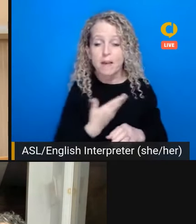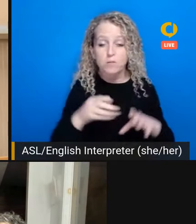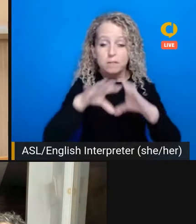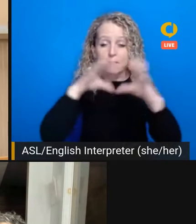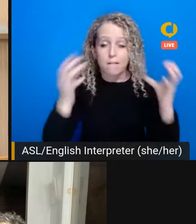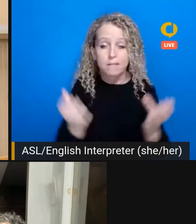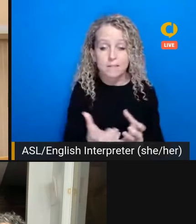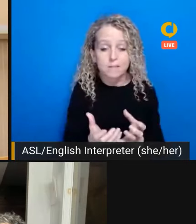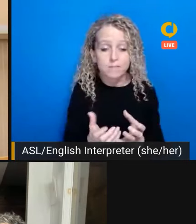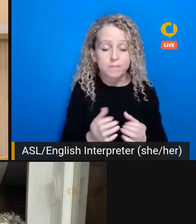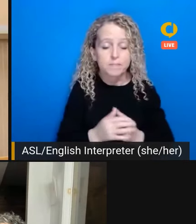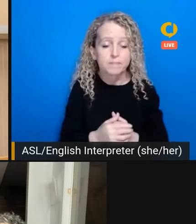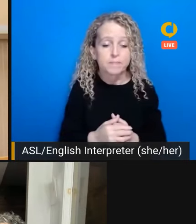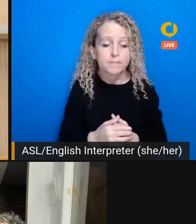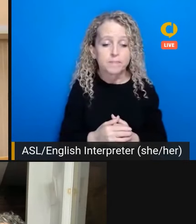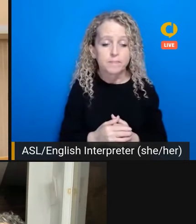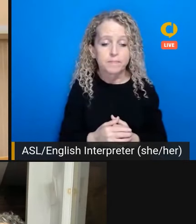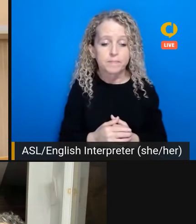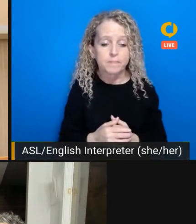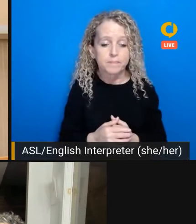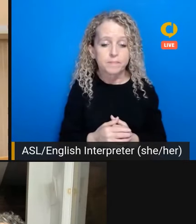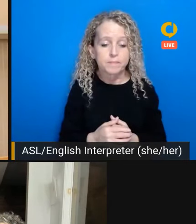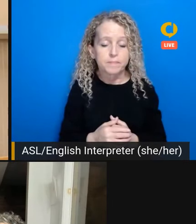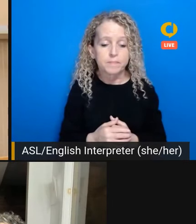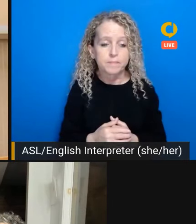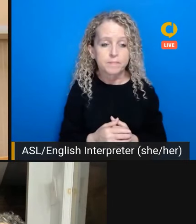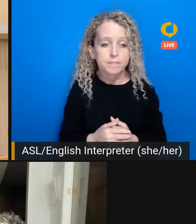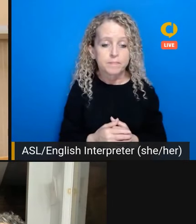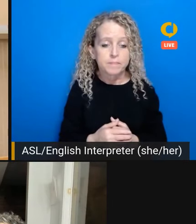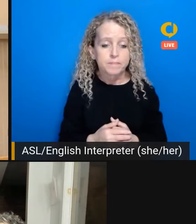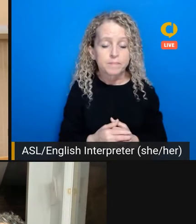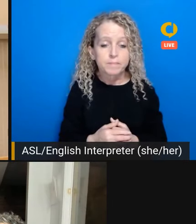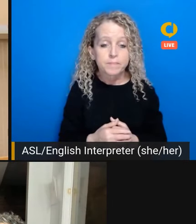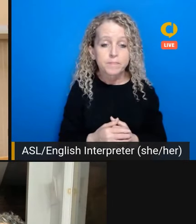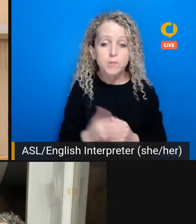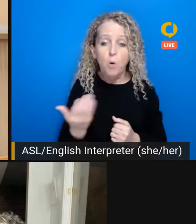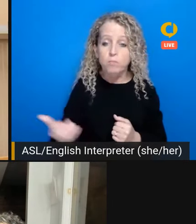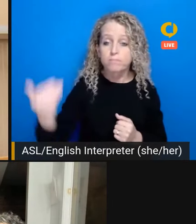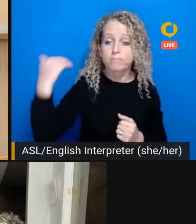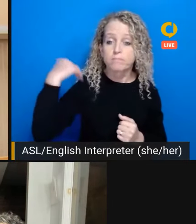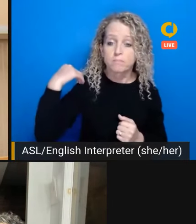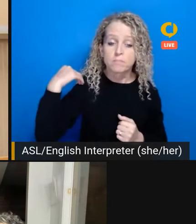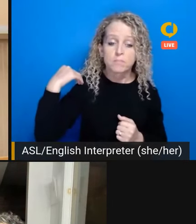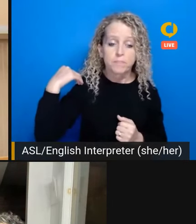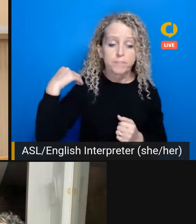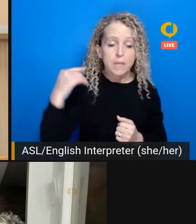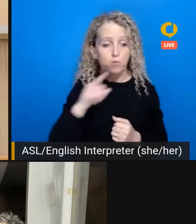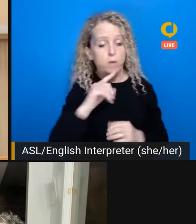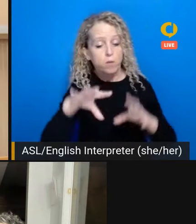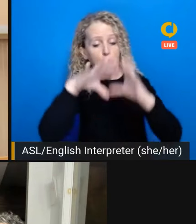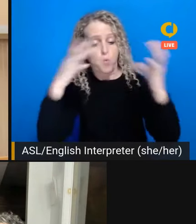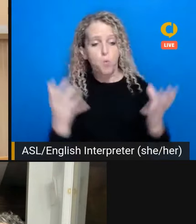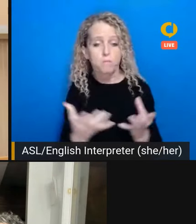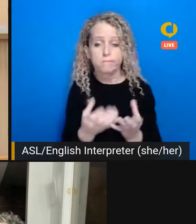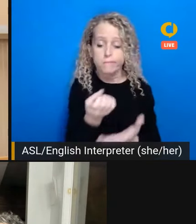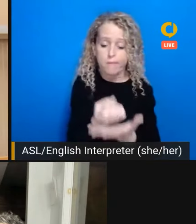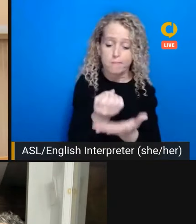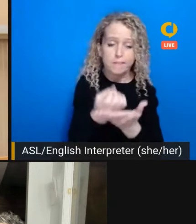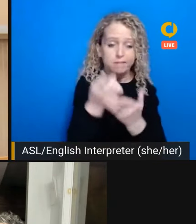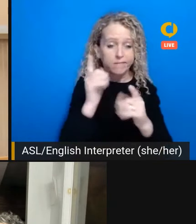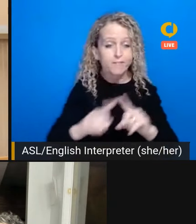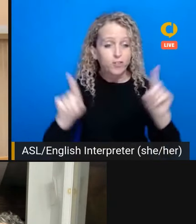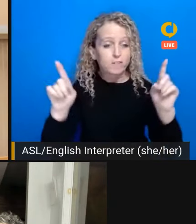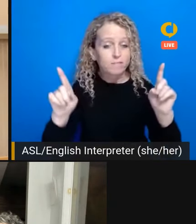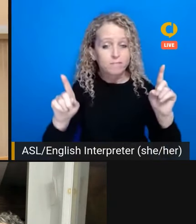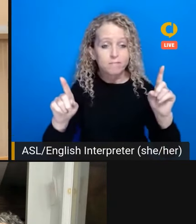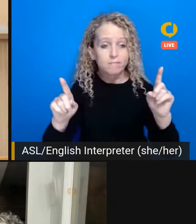know, before relatively recent history, the world had much a different kind of economy where a small number of people had